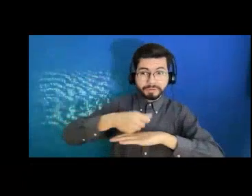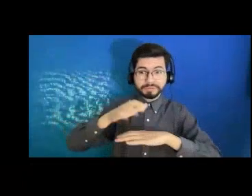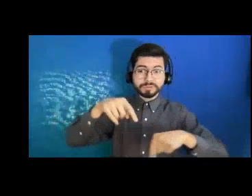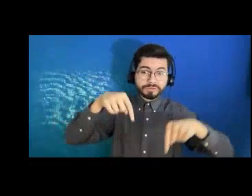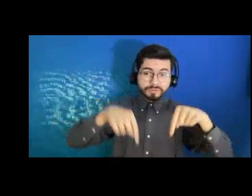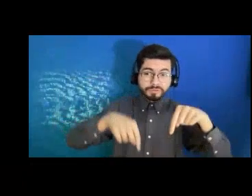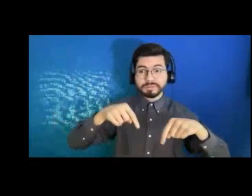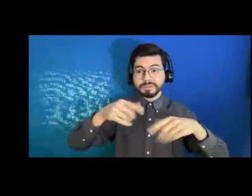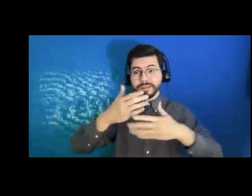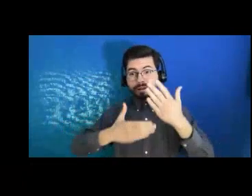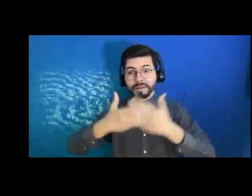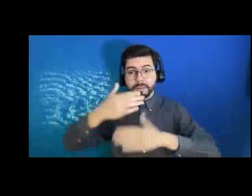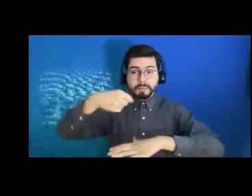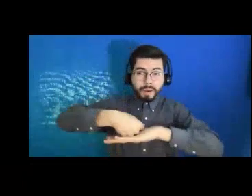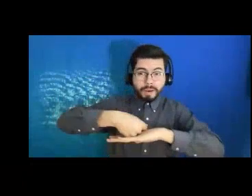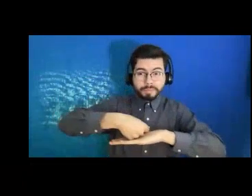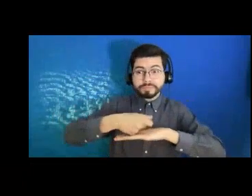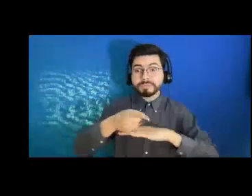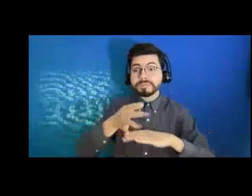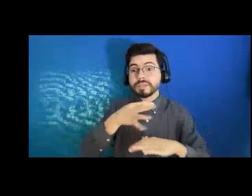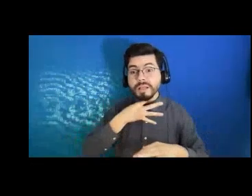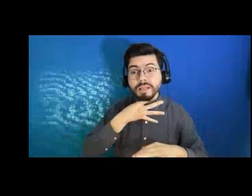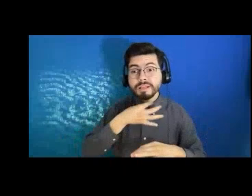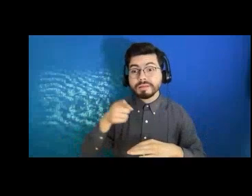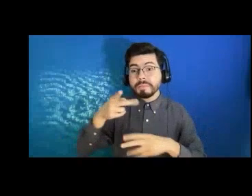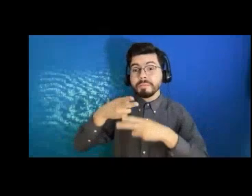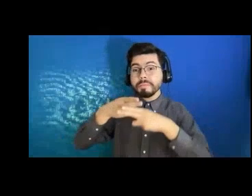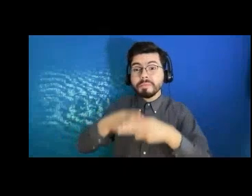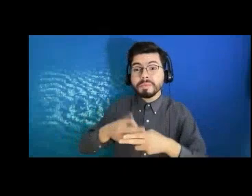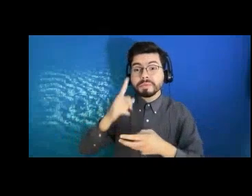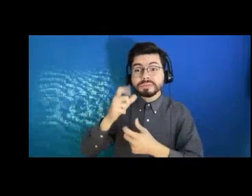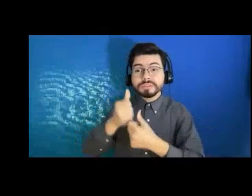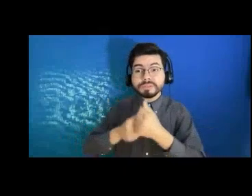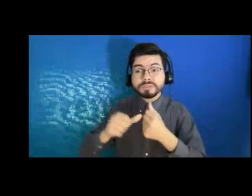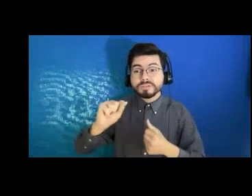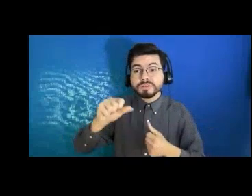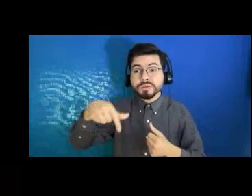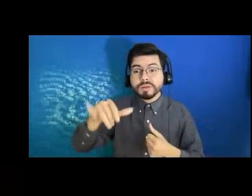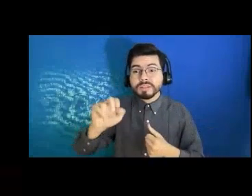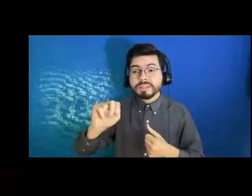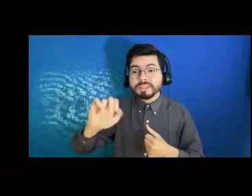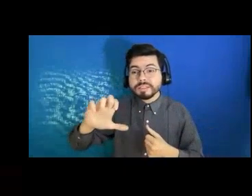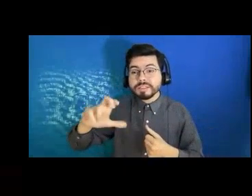Anyone want to venture on the pounds per square inch on the tip of a horse's hoof?